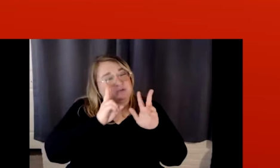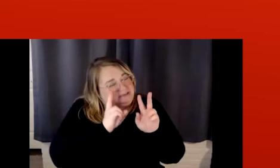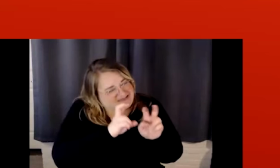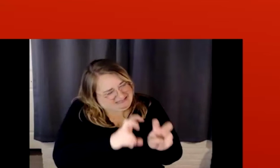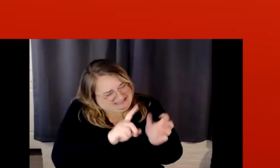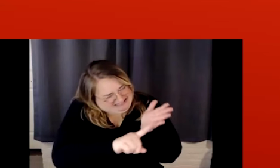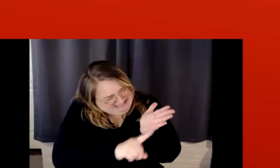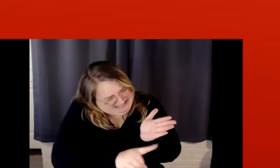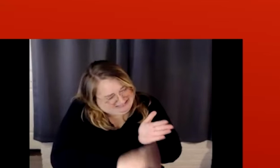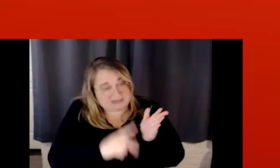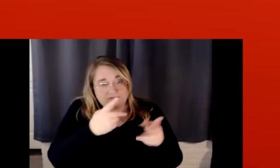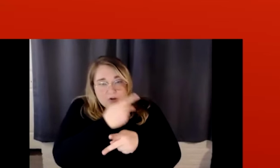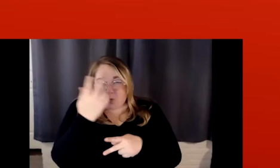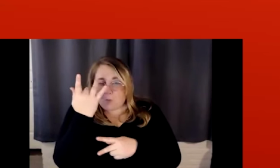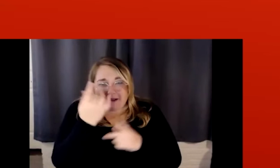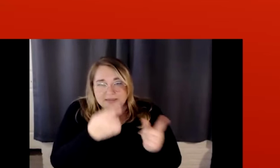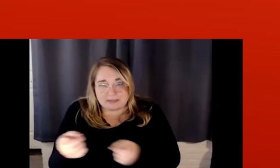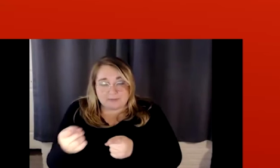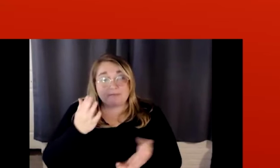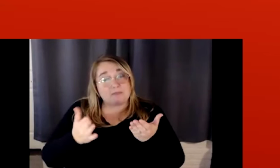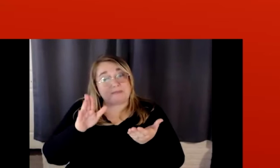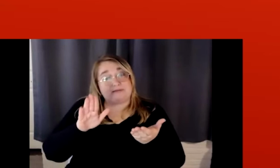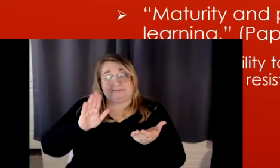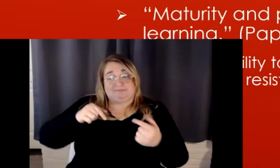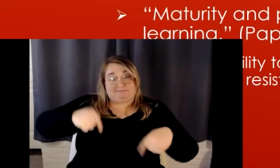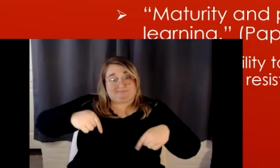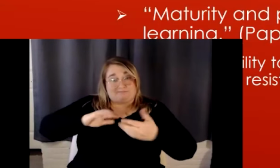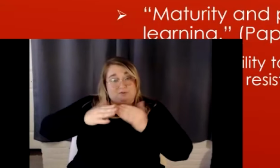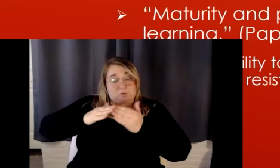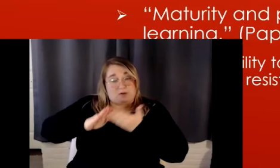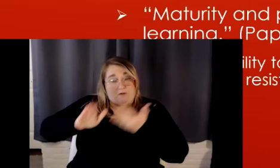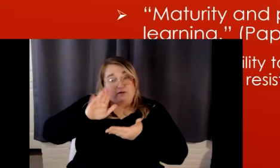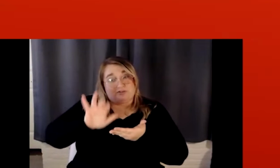community college to help with that. All right, so